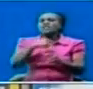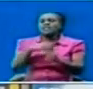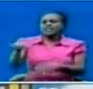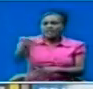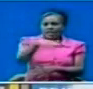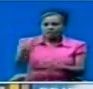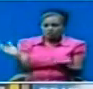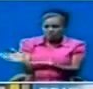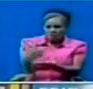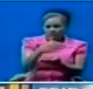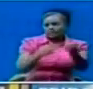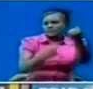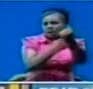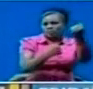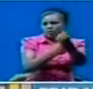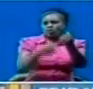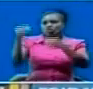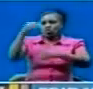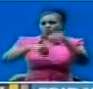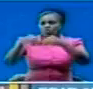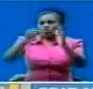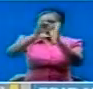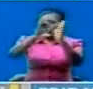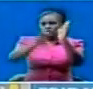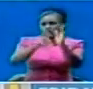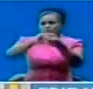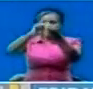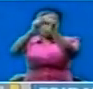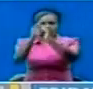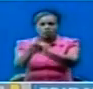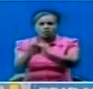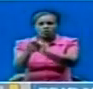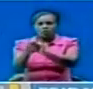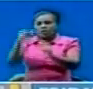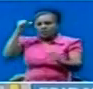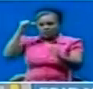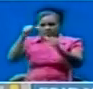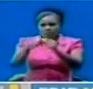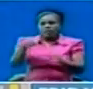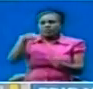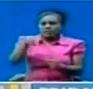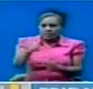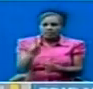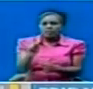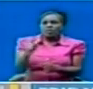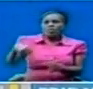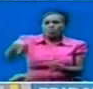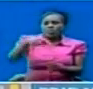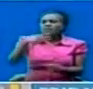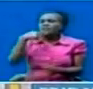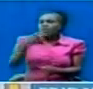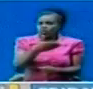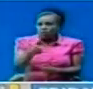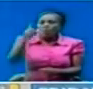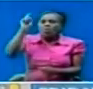to mobilize support for the constitutional amendment. Now that you are remembering that we should have had dialogue, we are telling you we